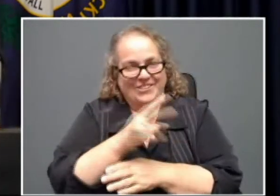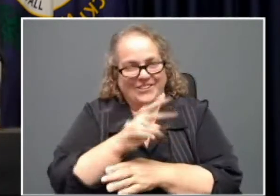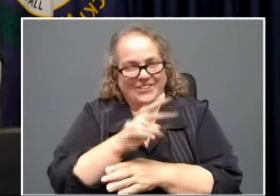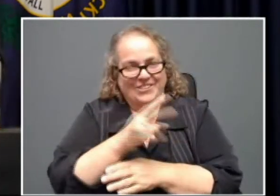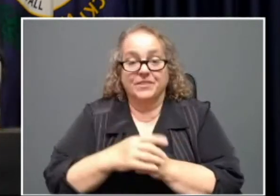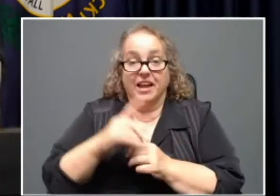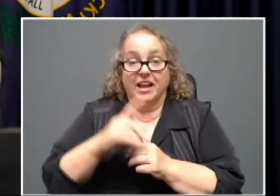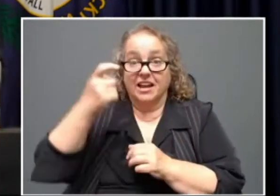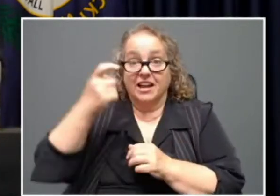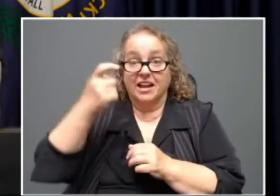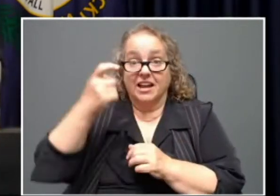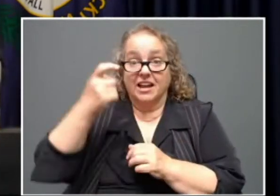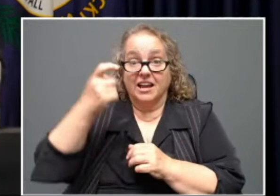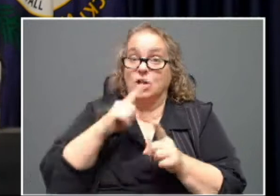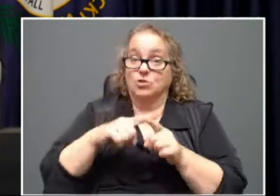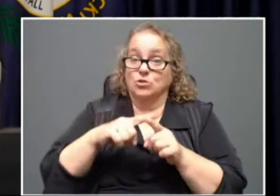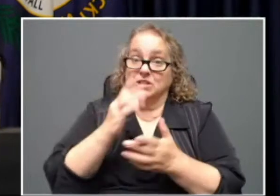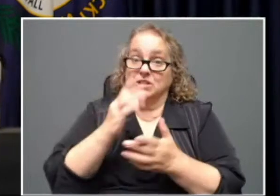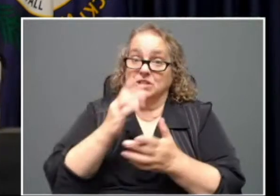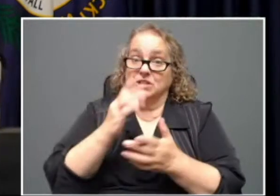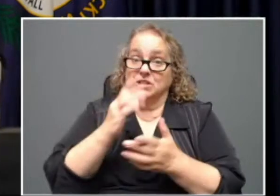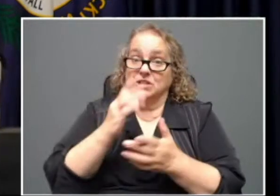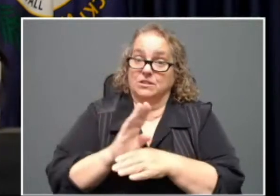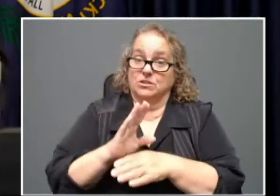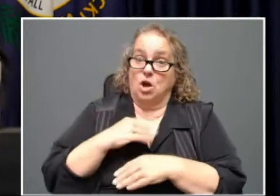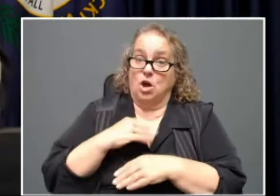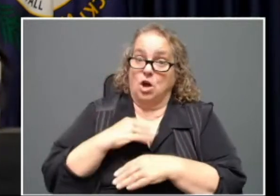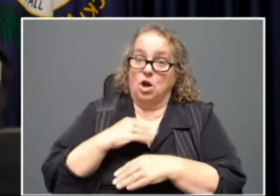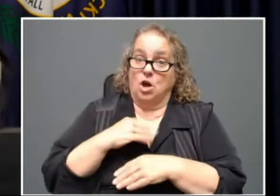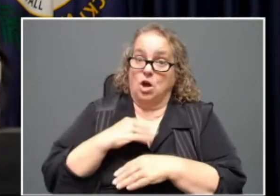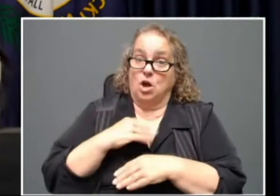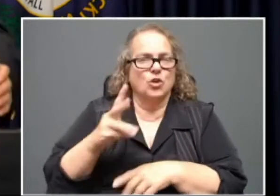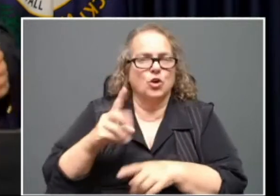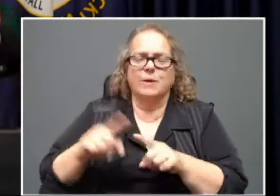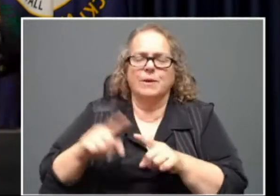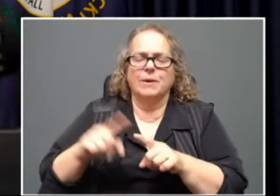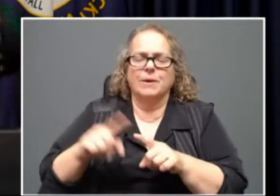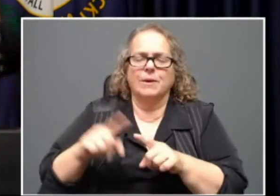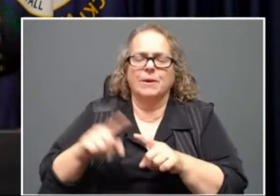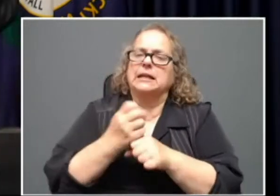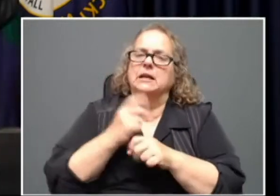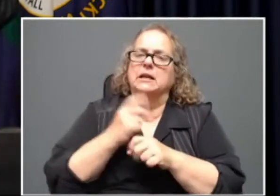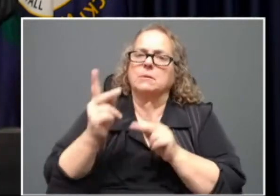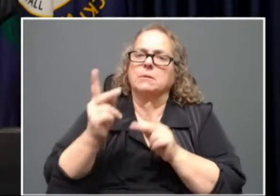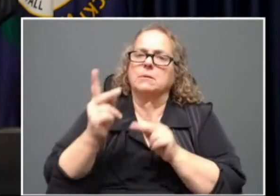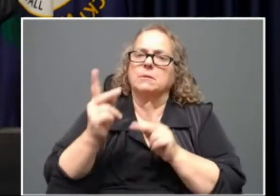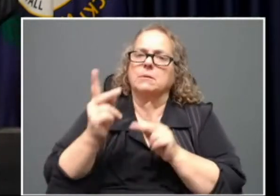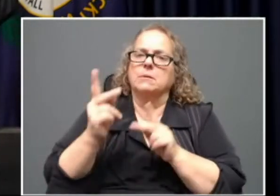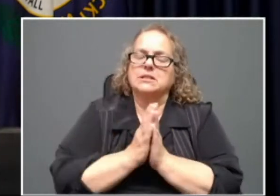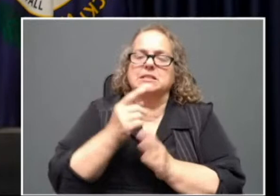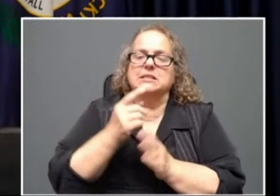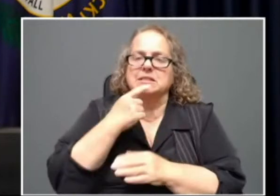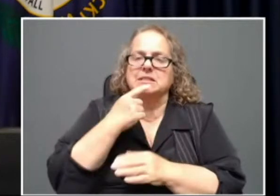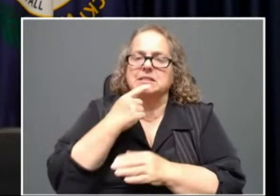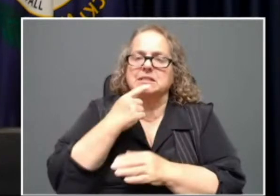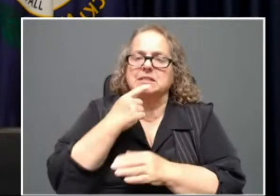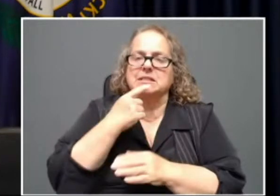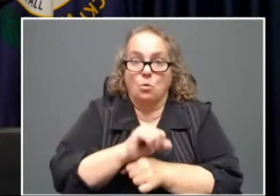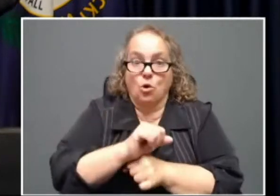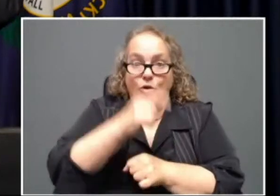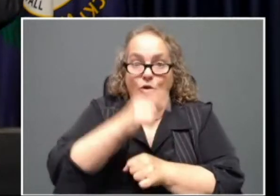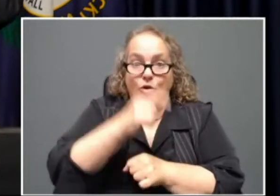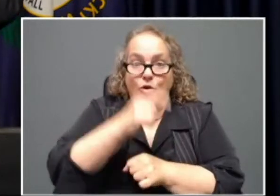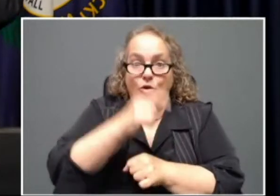some business owners, just a few, but they're still getting people requesting, saying that they worked for them and they went out of